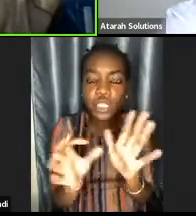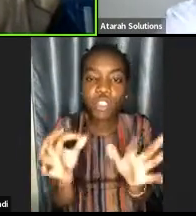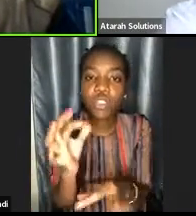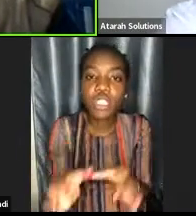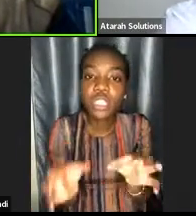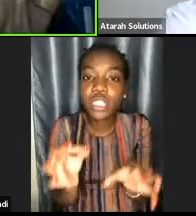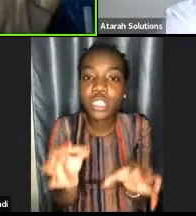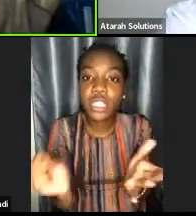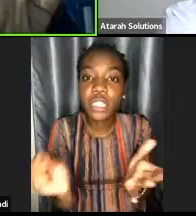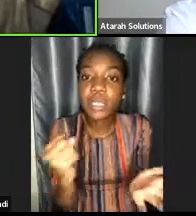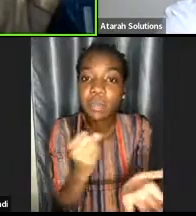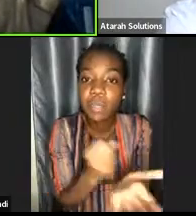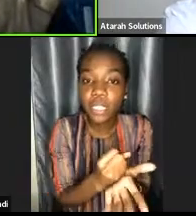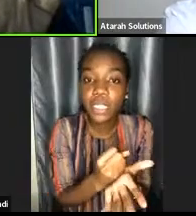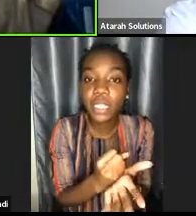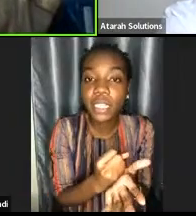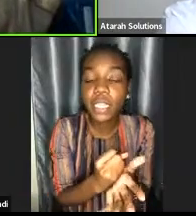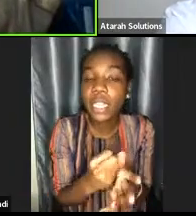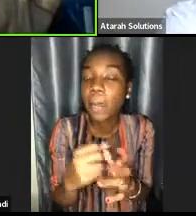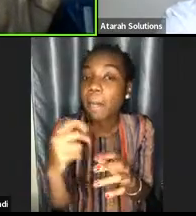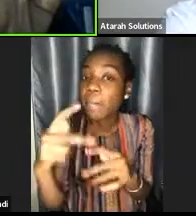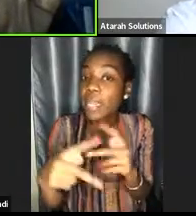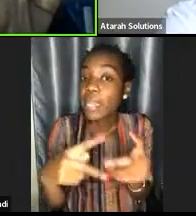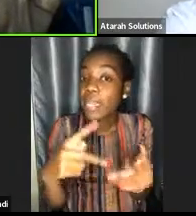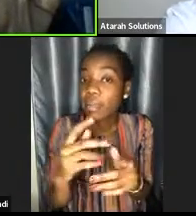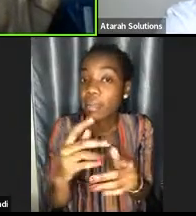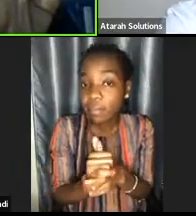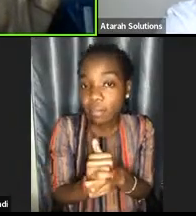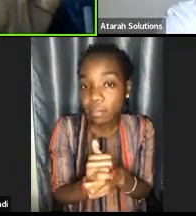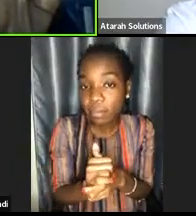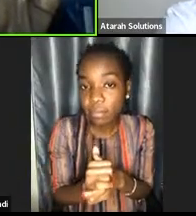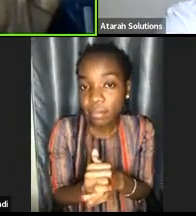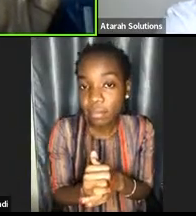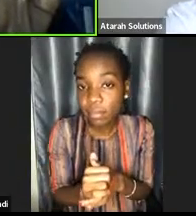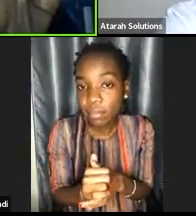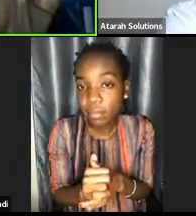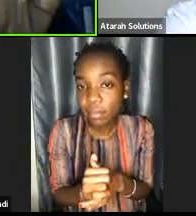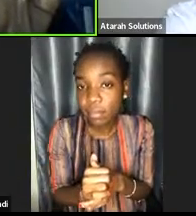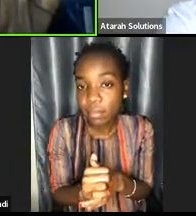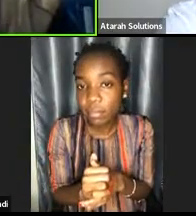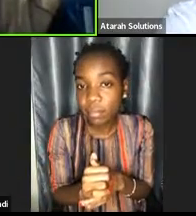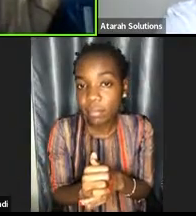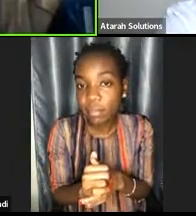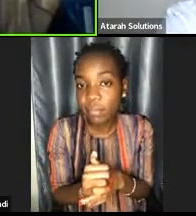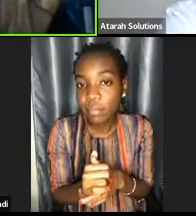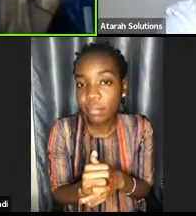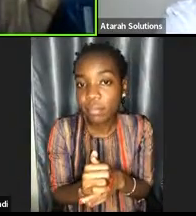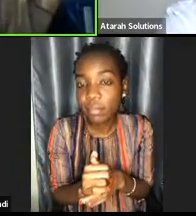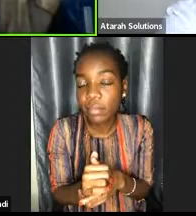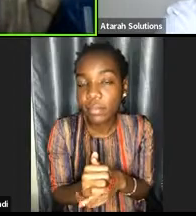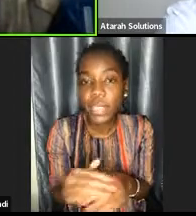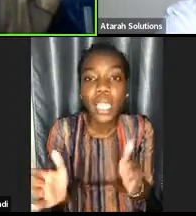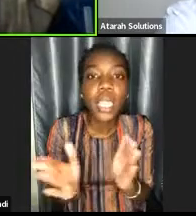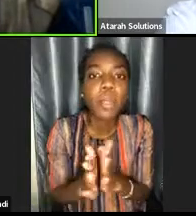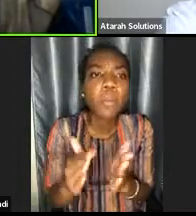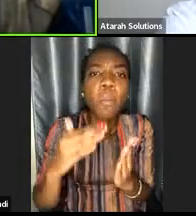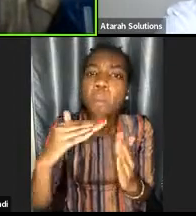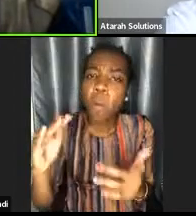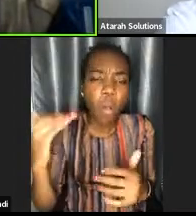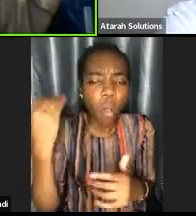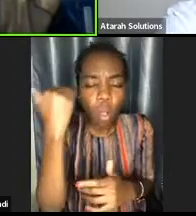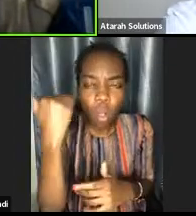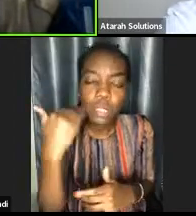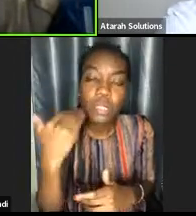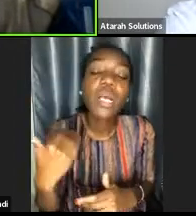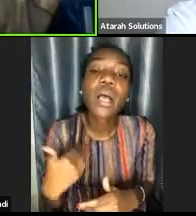implemented mediation in quite a number of courts across the Republic.